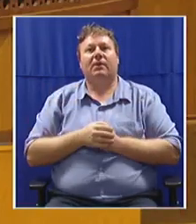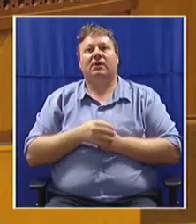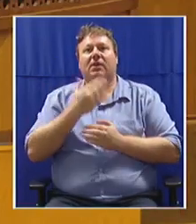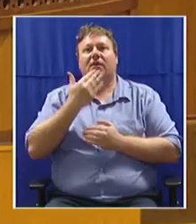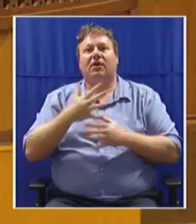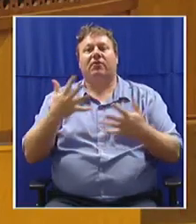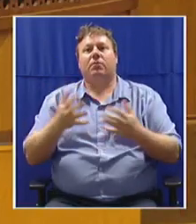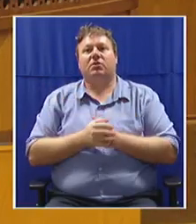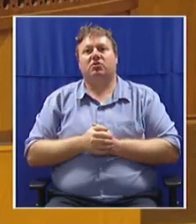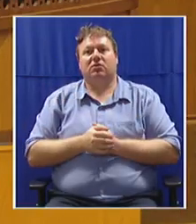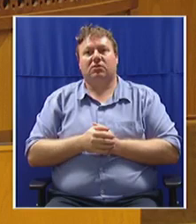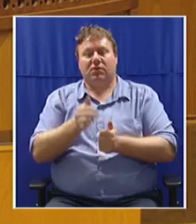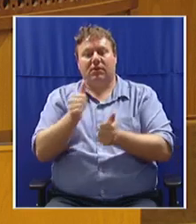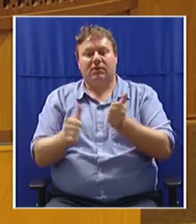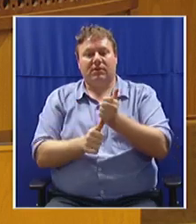Deputy President,